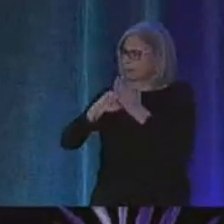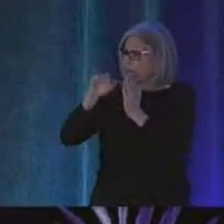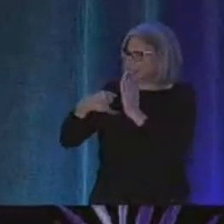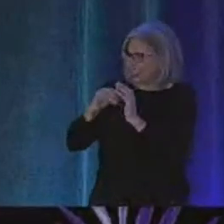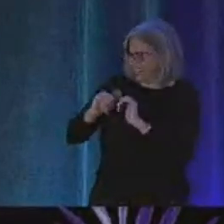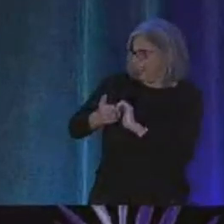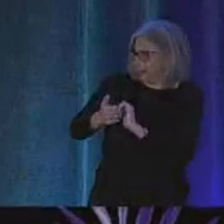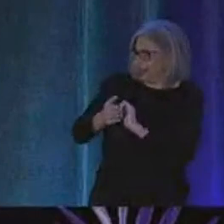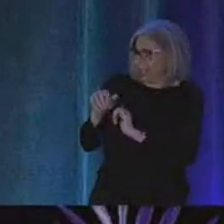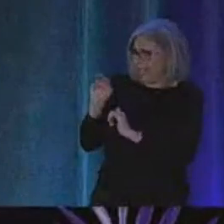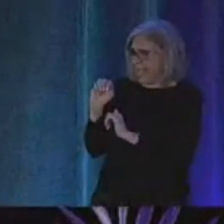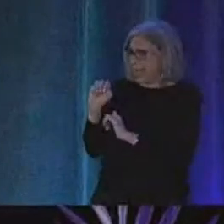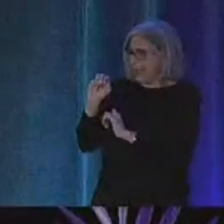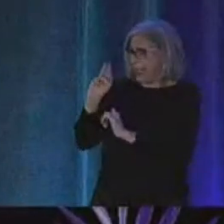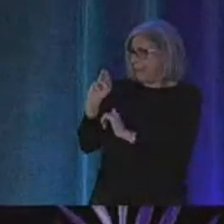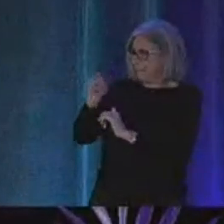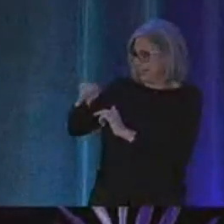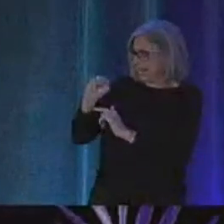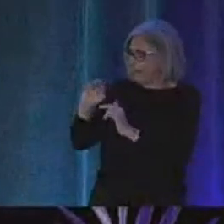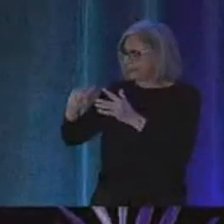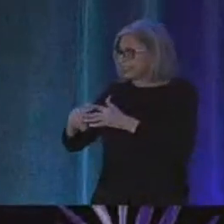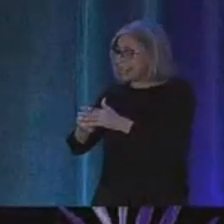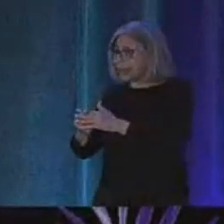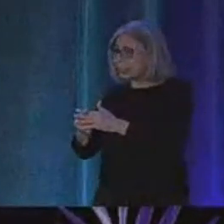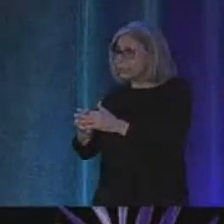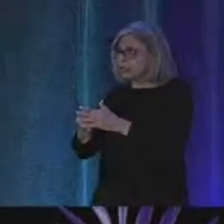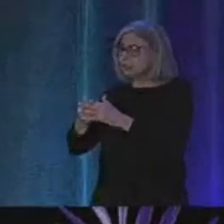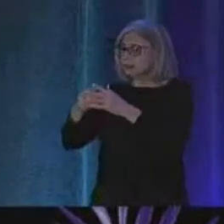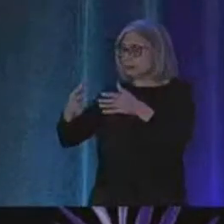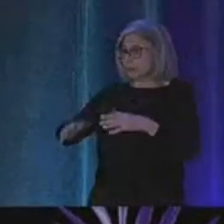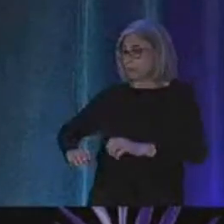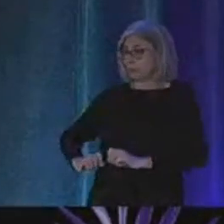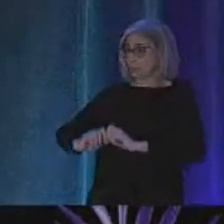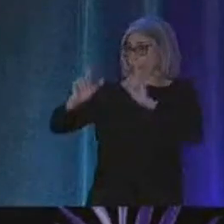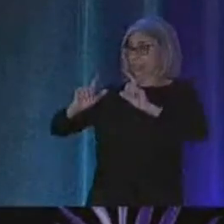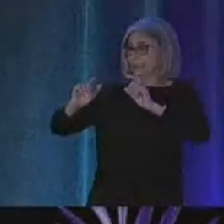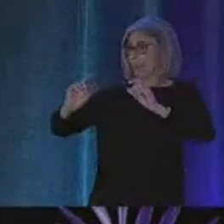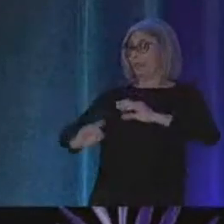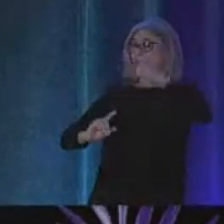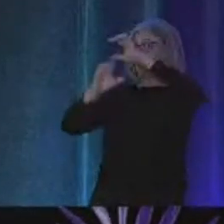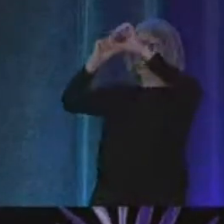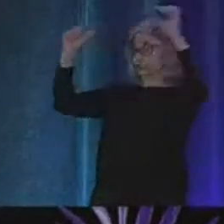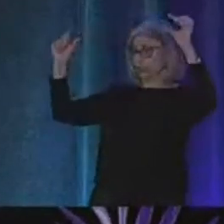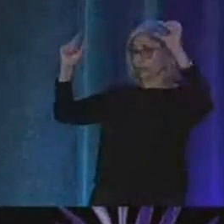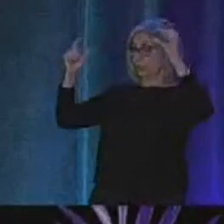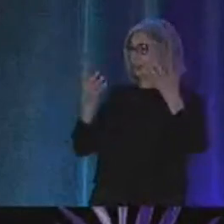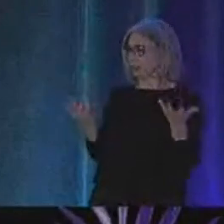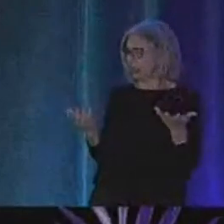like npm start, and it brings up a server, and you bring it up in your browser.